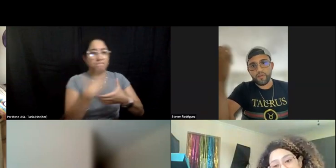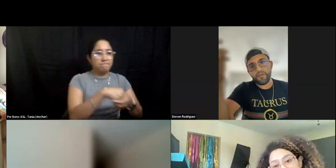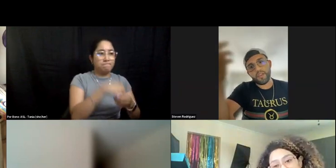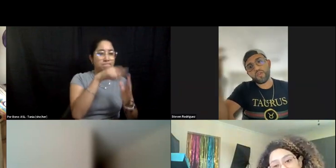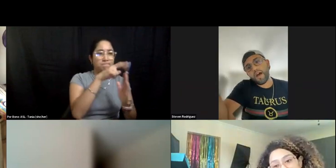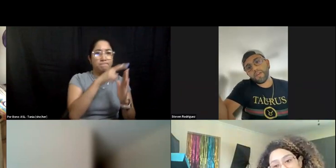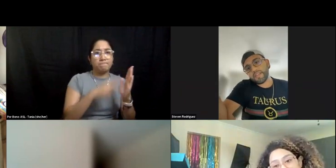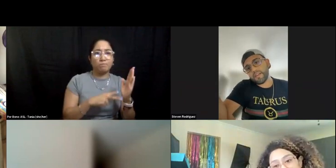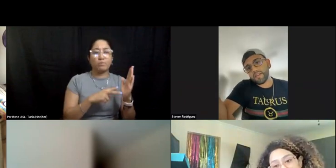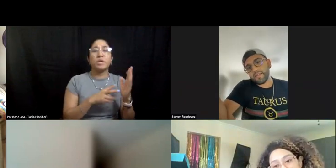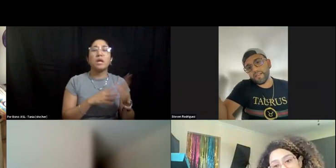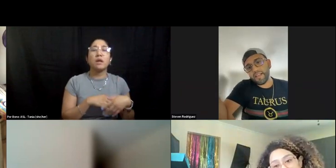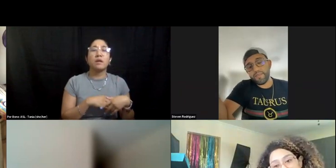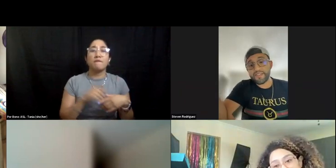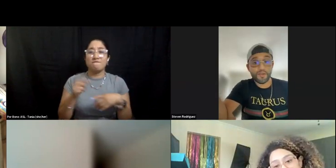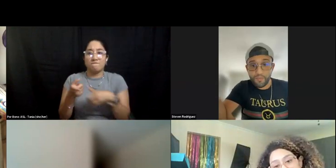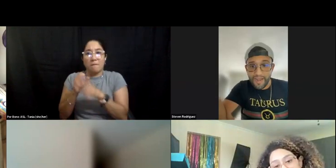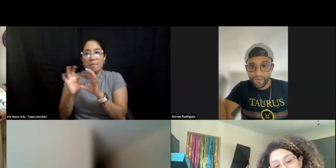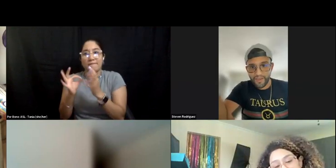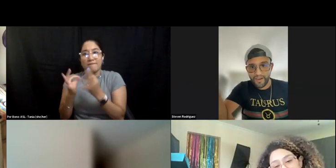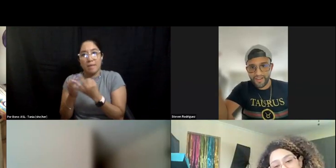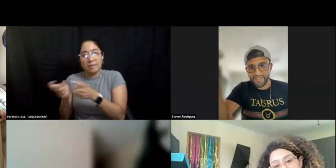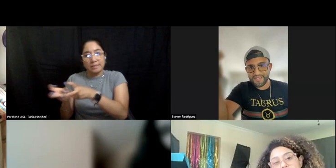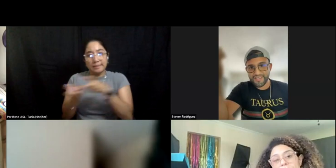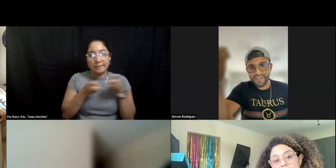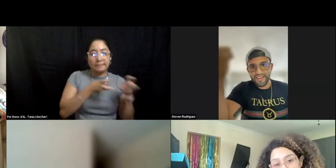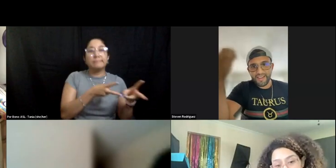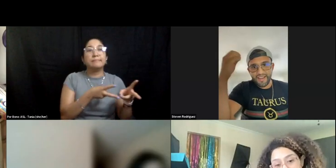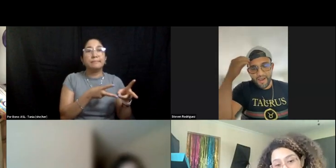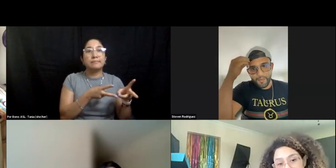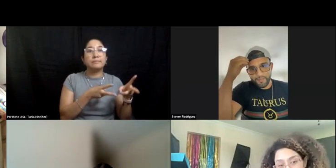in order for the trauma to not be so traumatic for the audience.